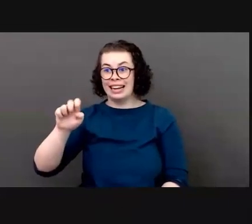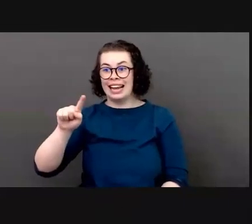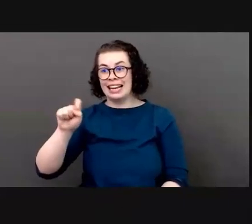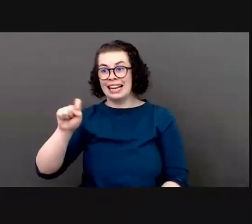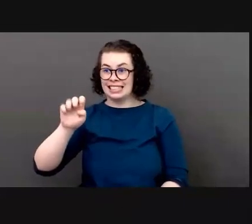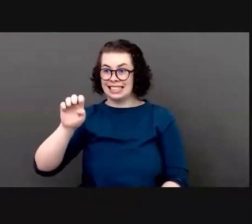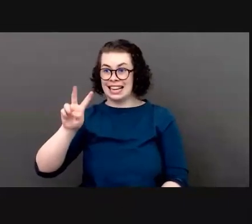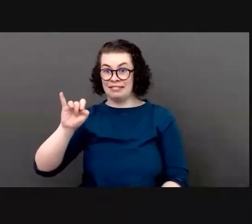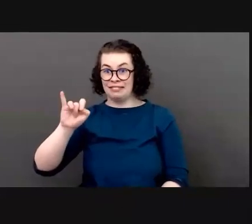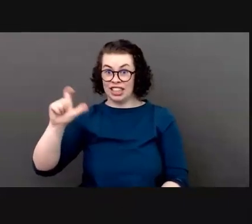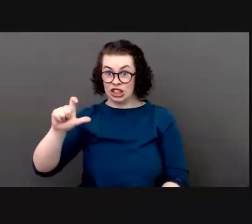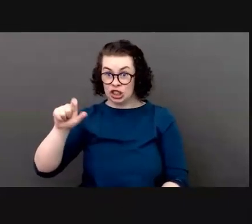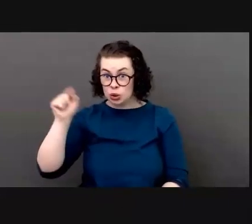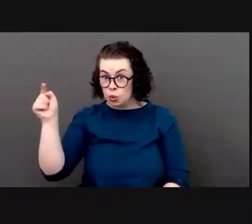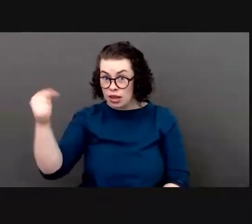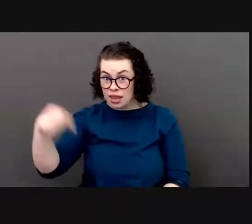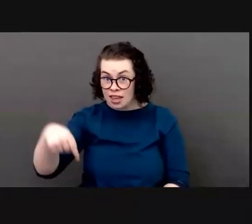Okay, so